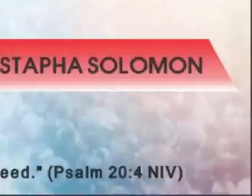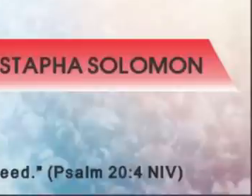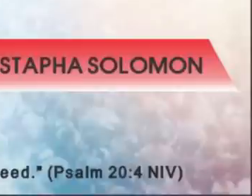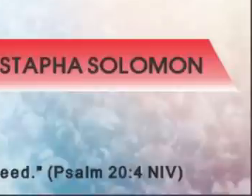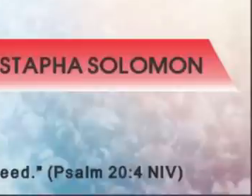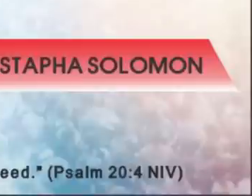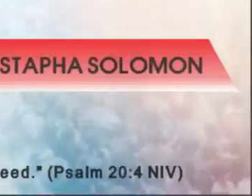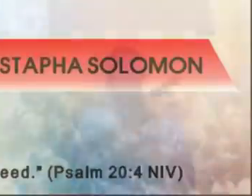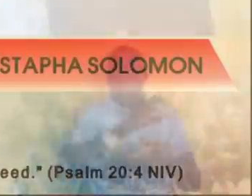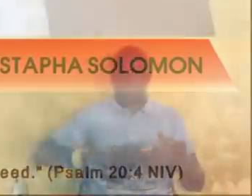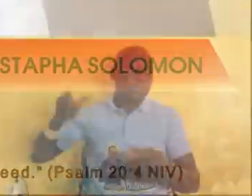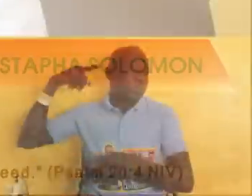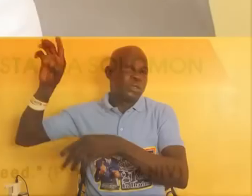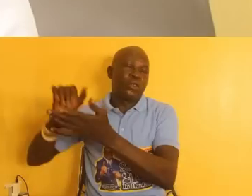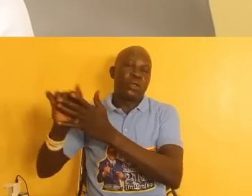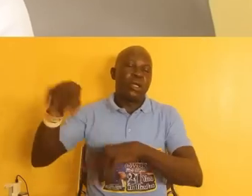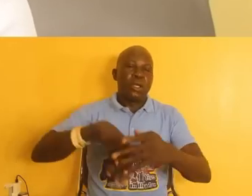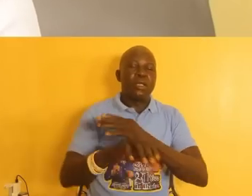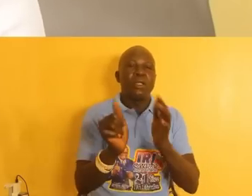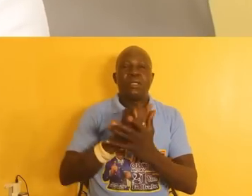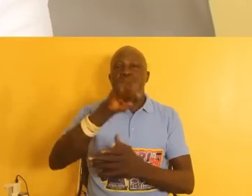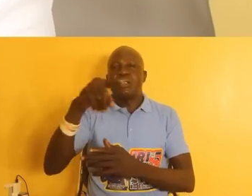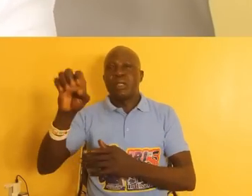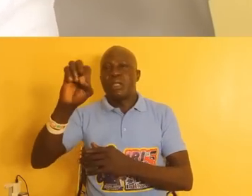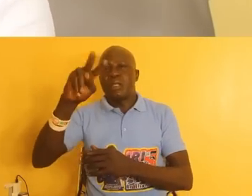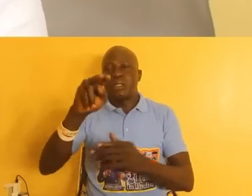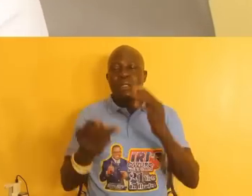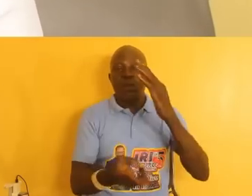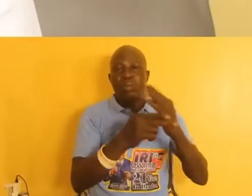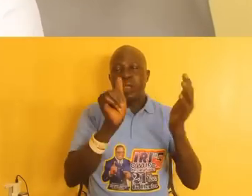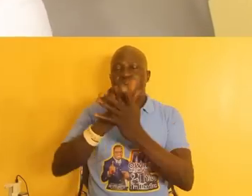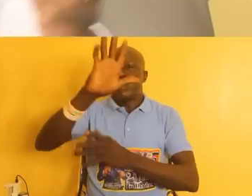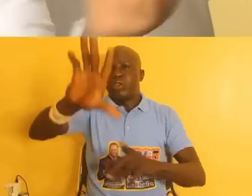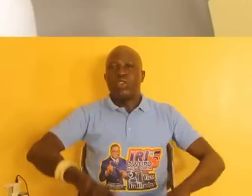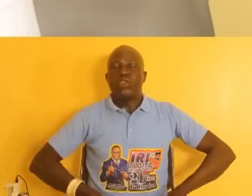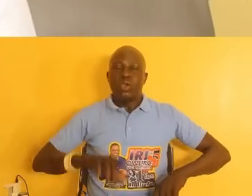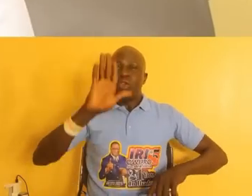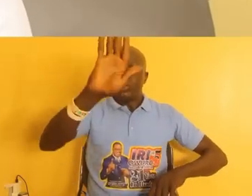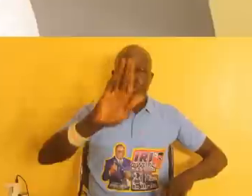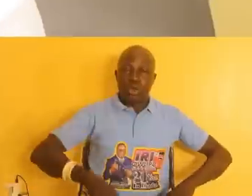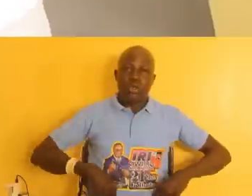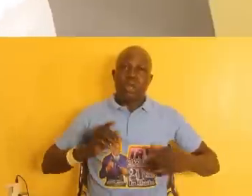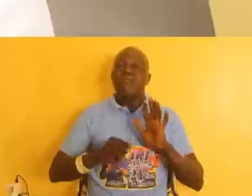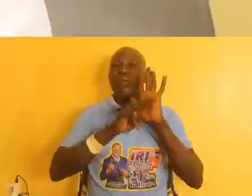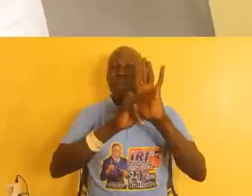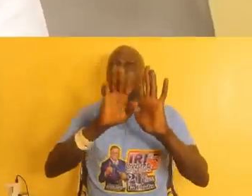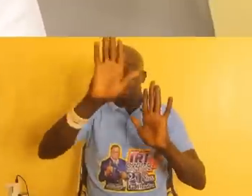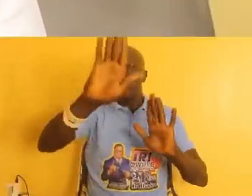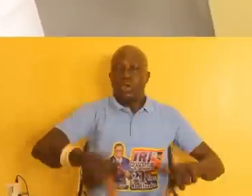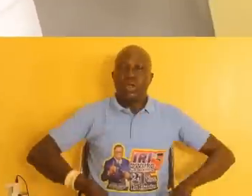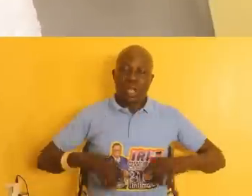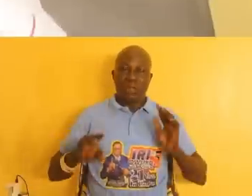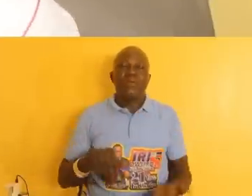101 52 98 950 Cedar Fry Golden Church Noma Bujade ni Zenith Bank Luruko Jit Aye Ra Fo Aye Ra